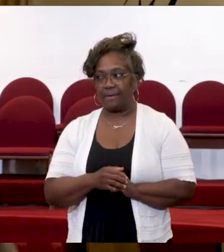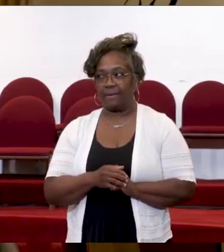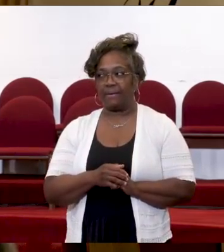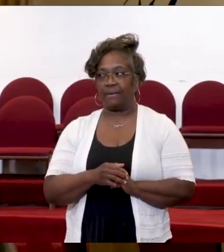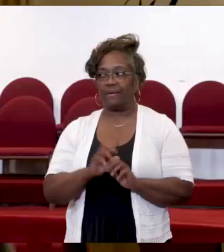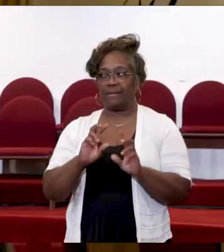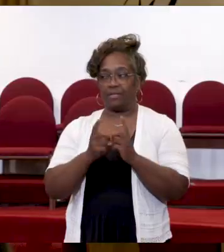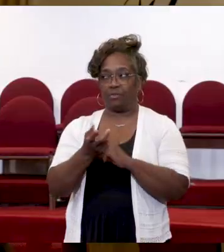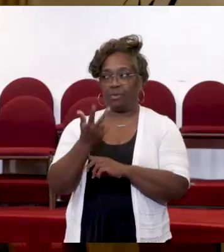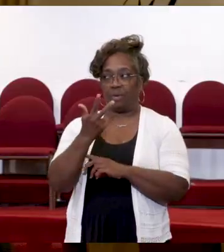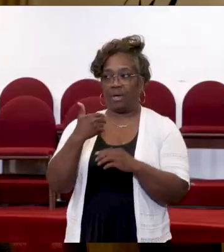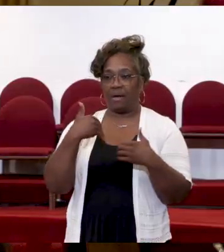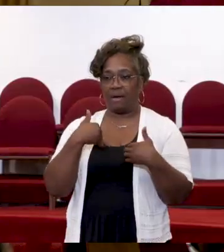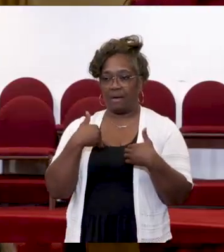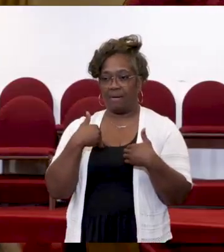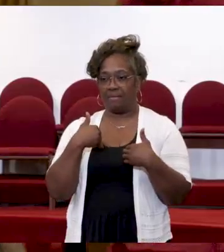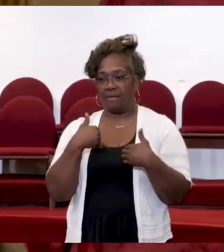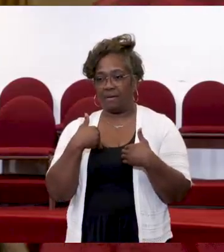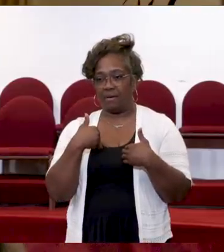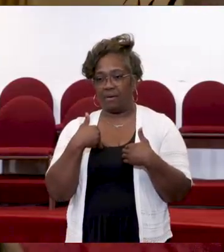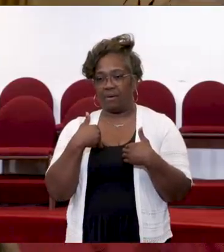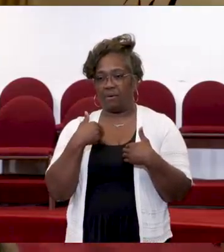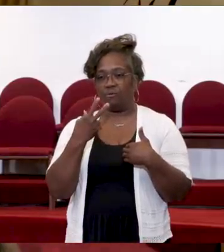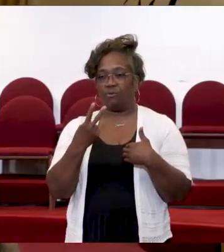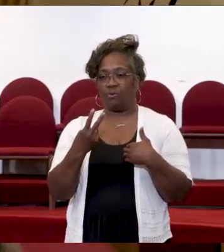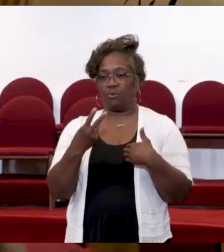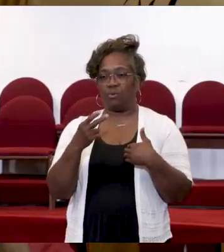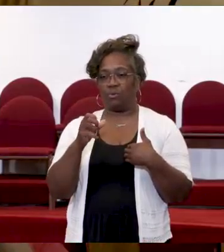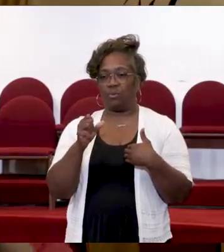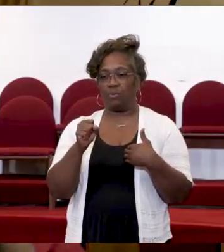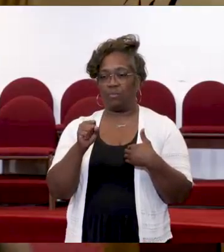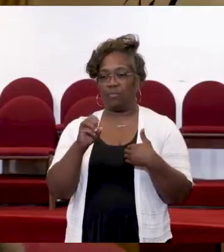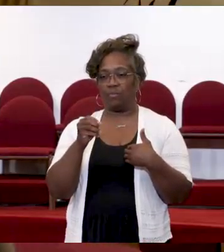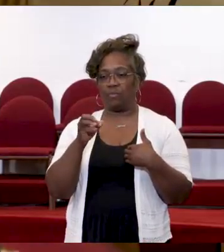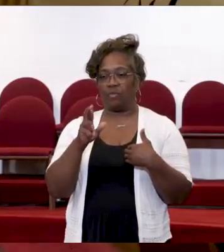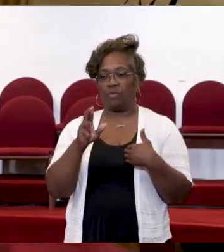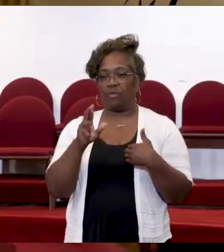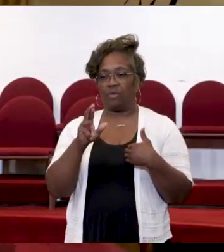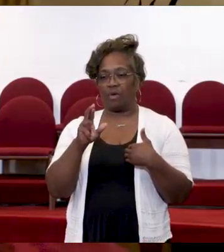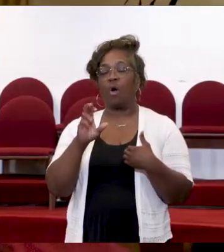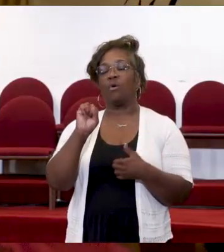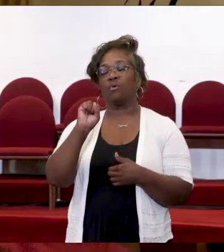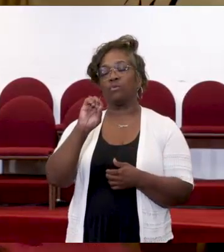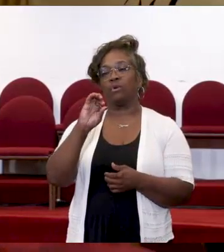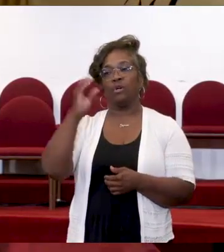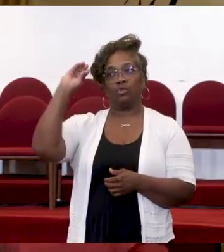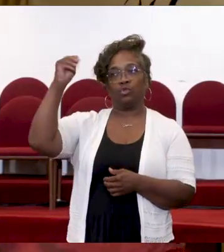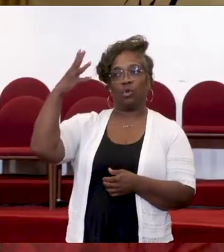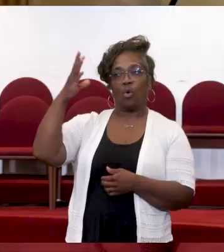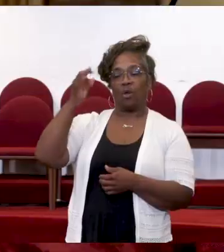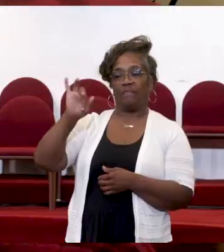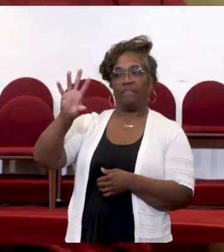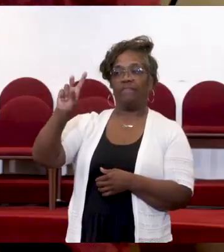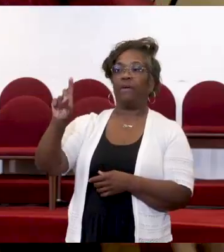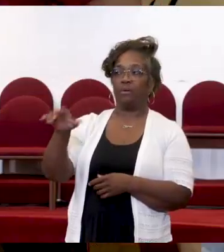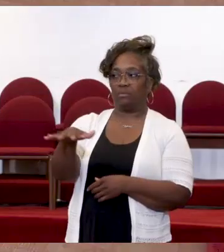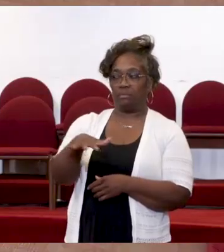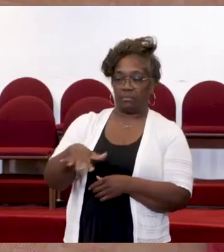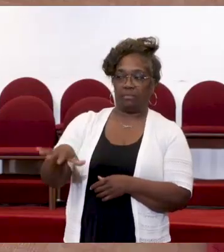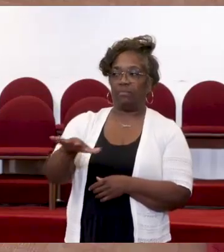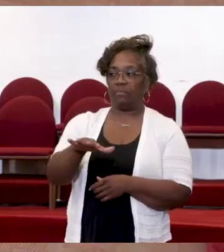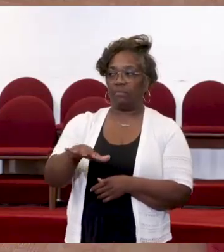3. And before I give it to Tricia Stein, I'm going to turn it over to your great council member, Scott Benson.